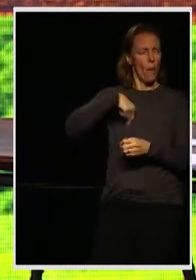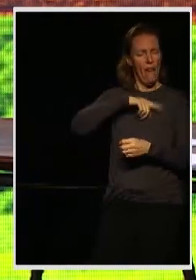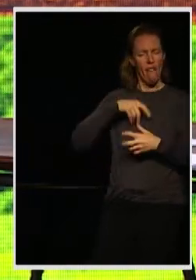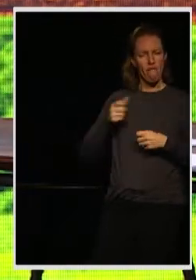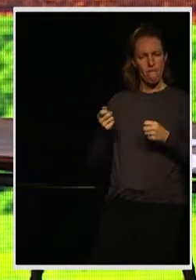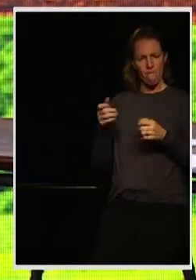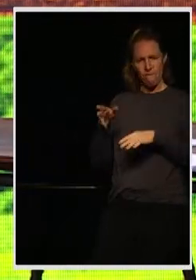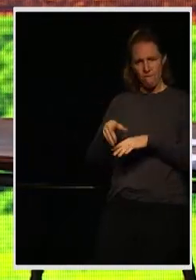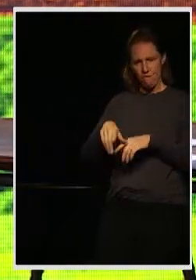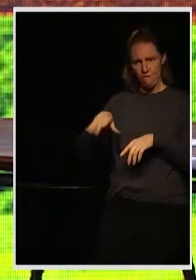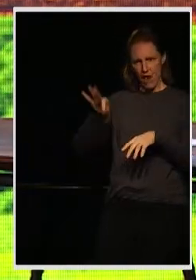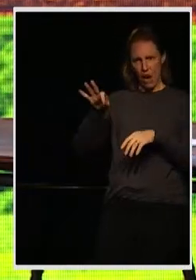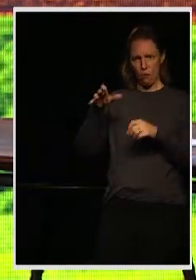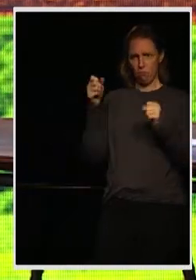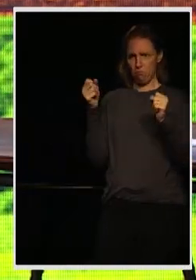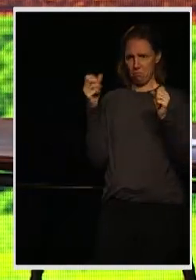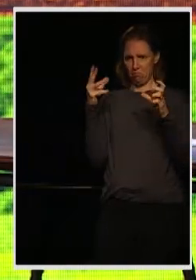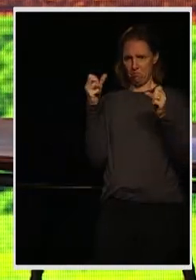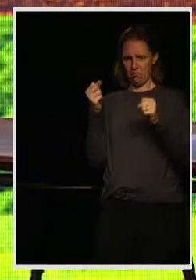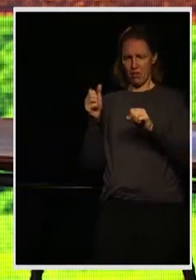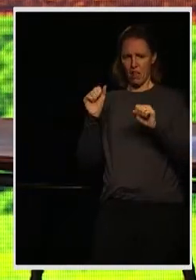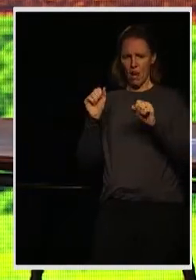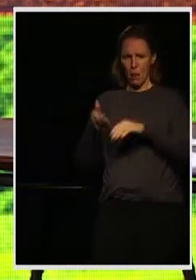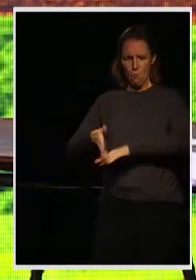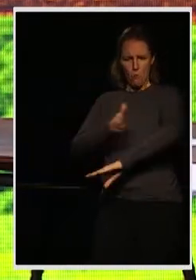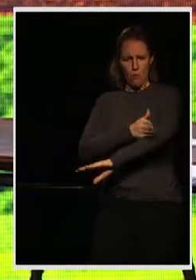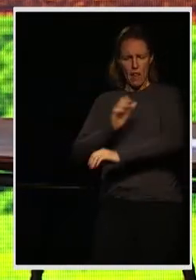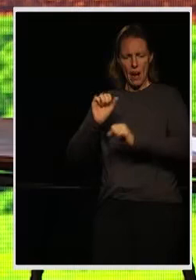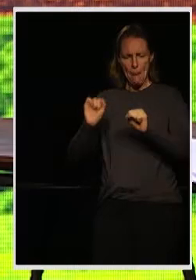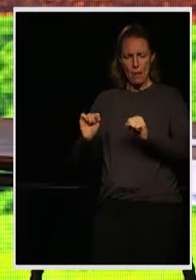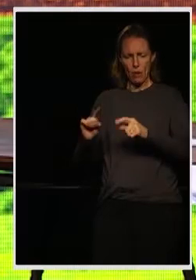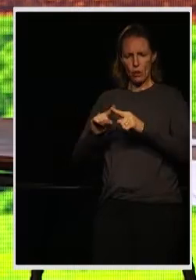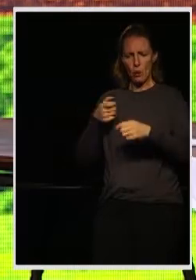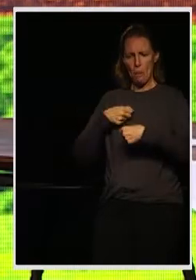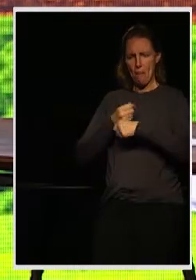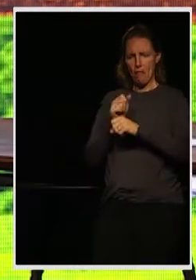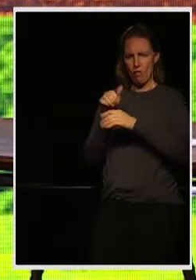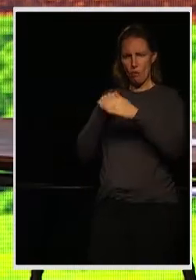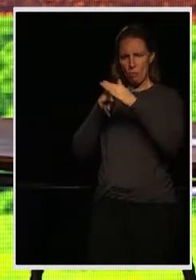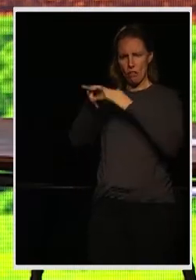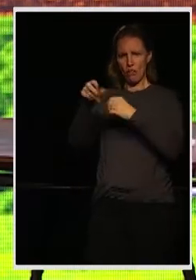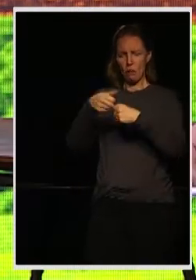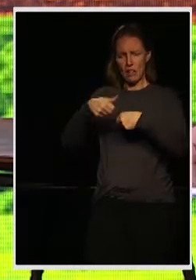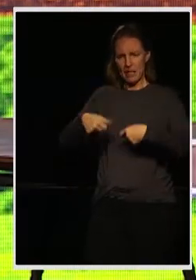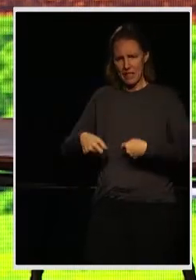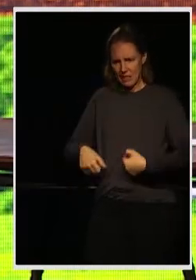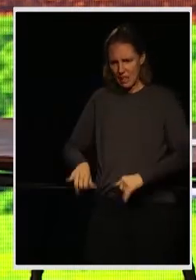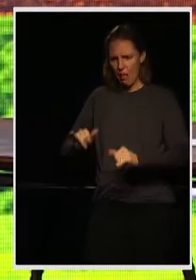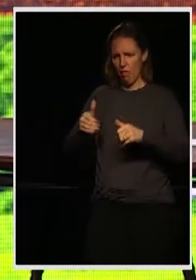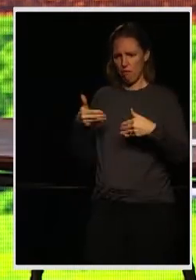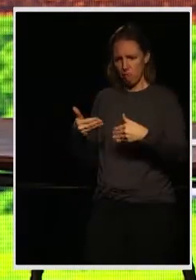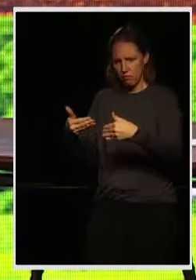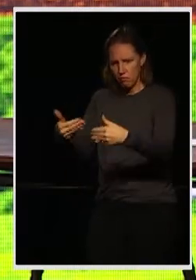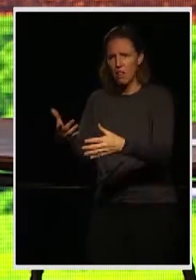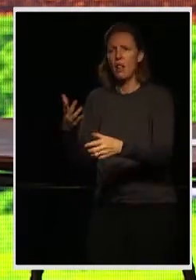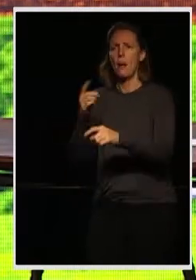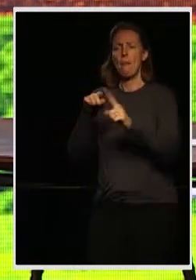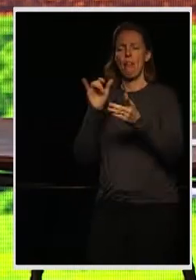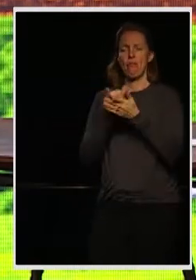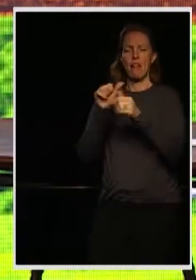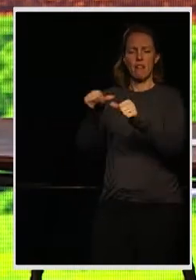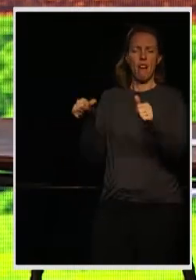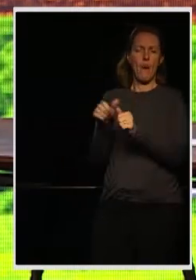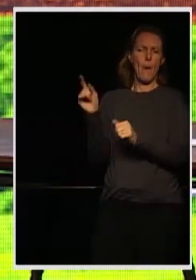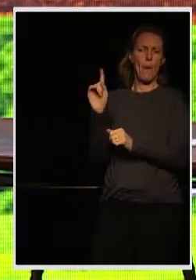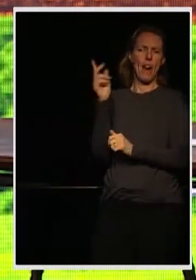radical improvement. Wow. In our ability to make those kinds of predictions, and we're still driving that forward. But that's an area where I see AI coming